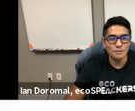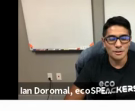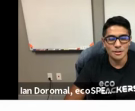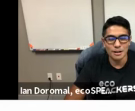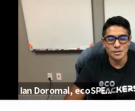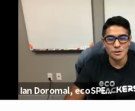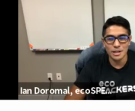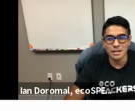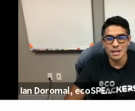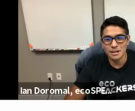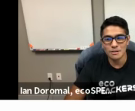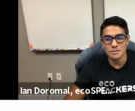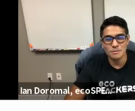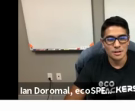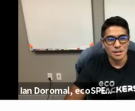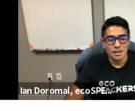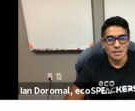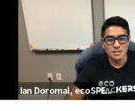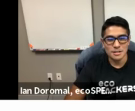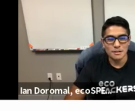help you along the journey and also